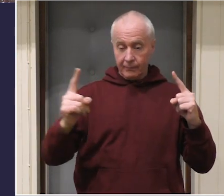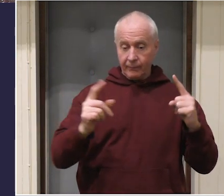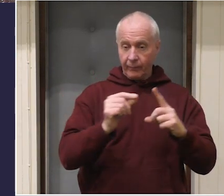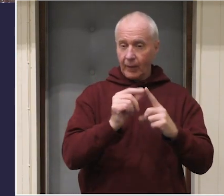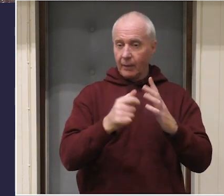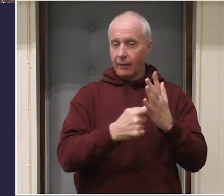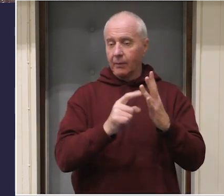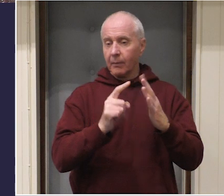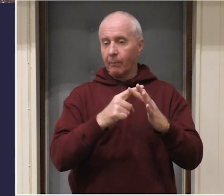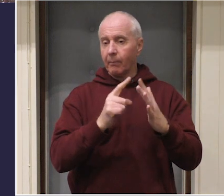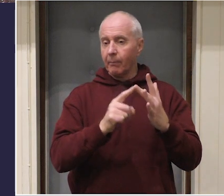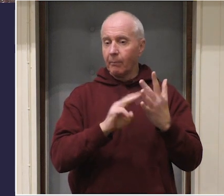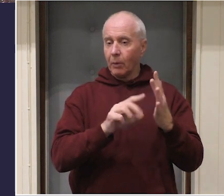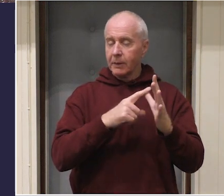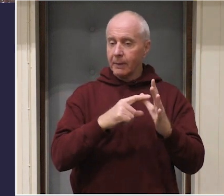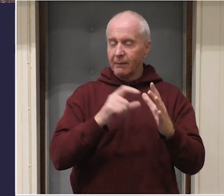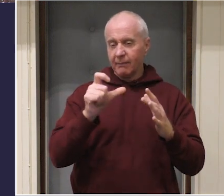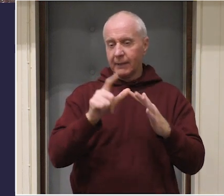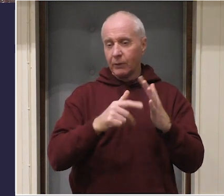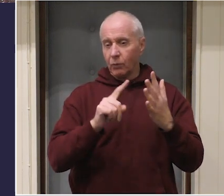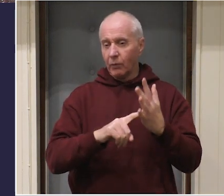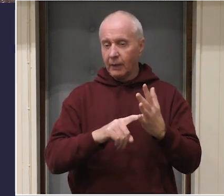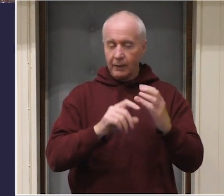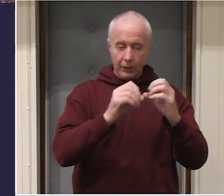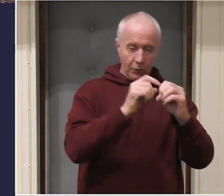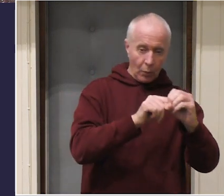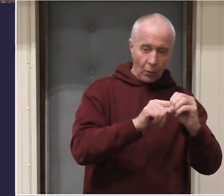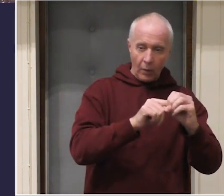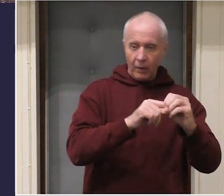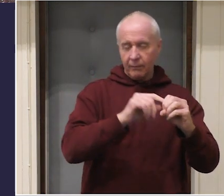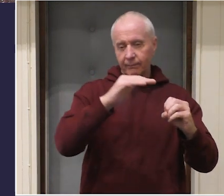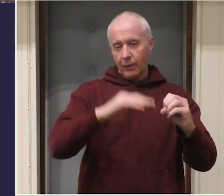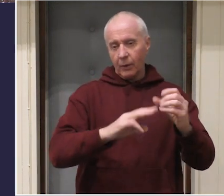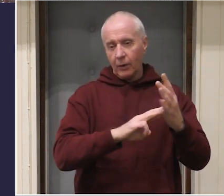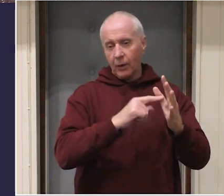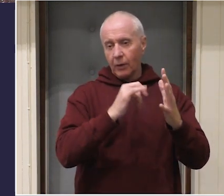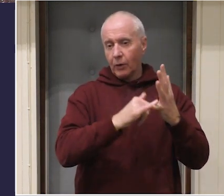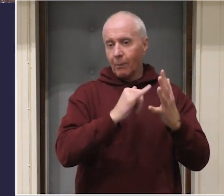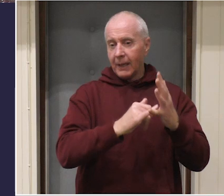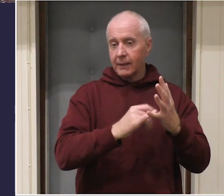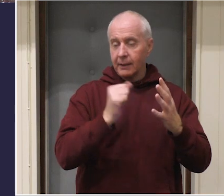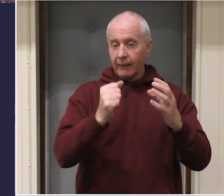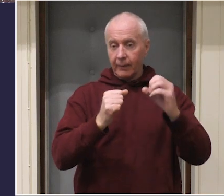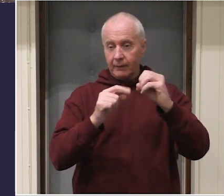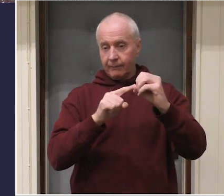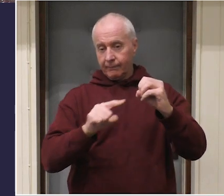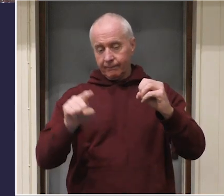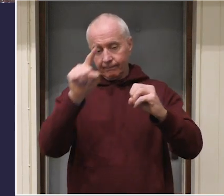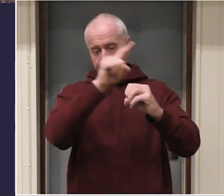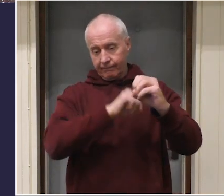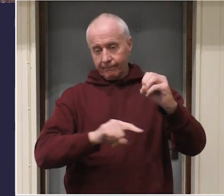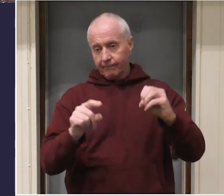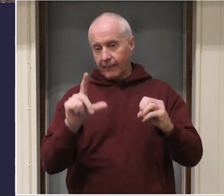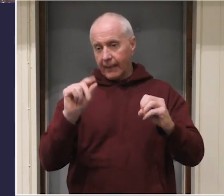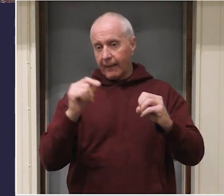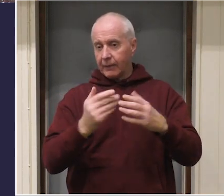is also interesting. It's very small, very low mass, and it has a planet with a period of 11 days. And because the star is